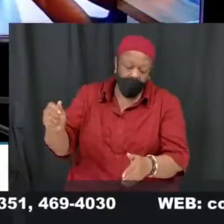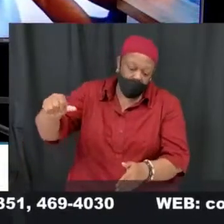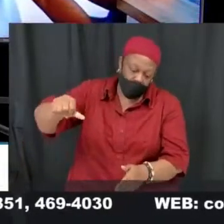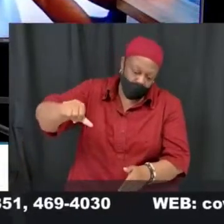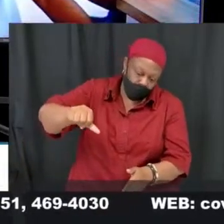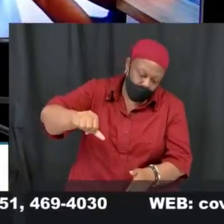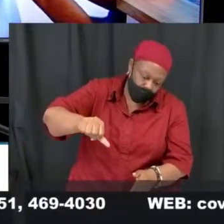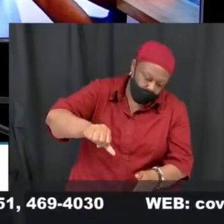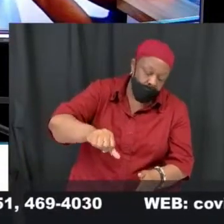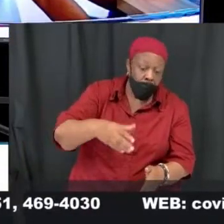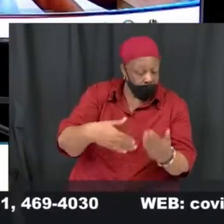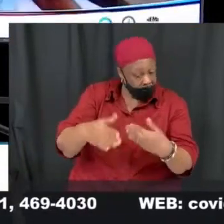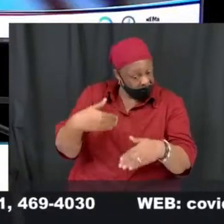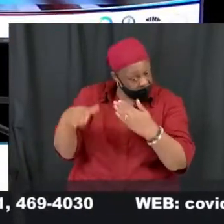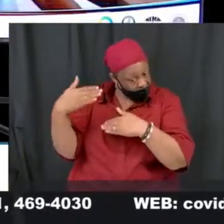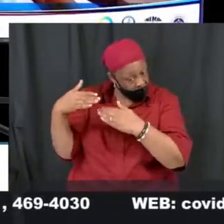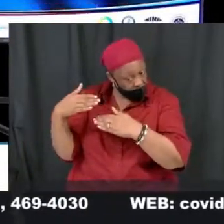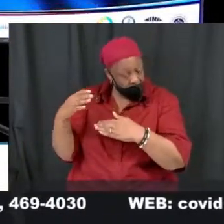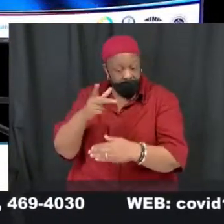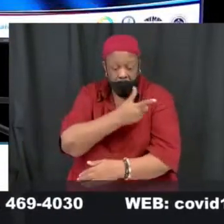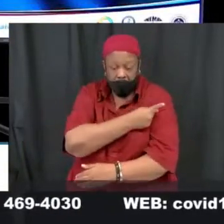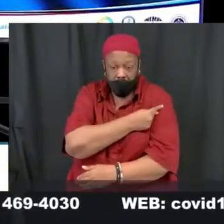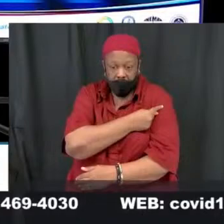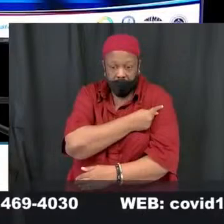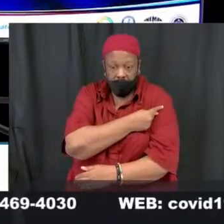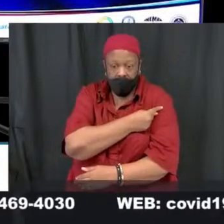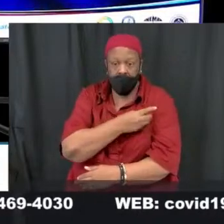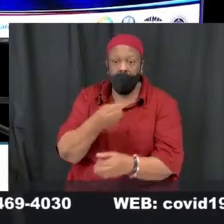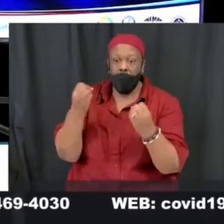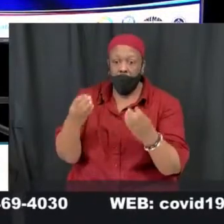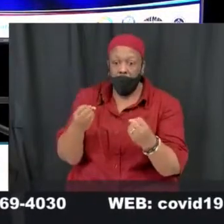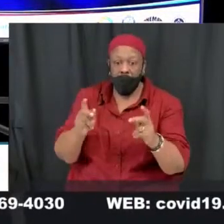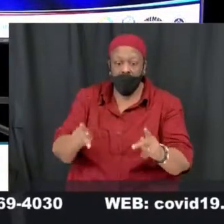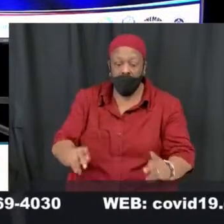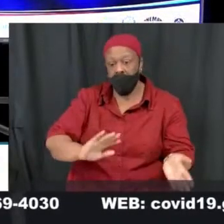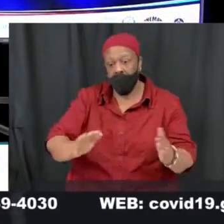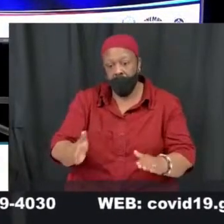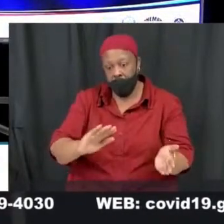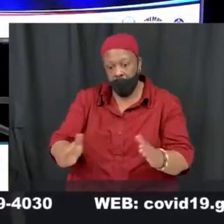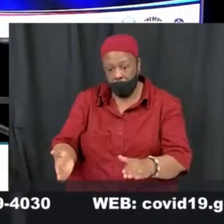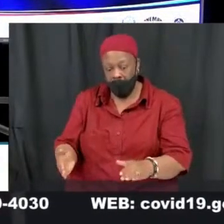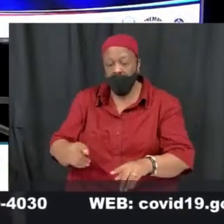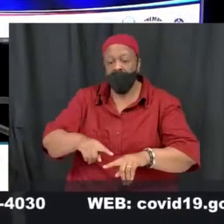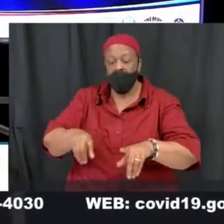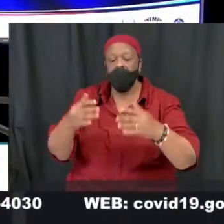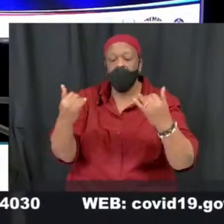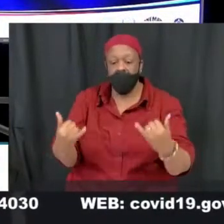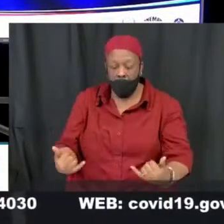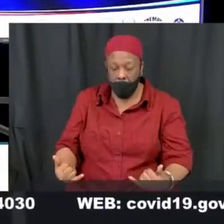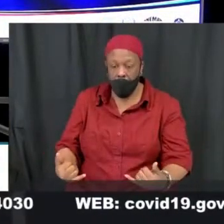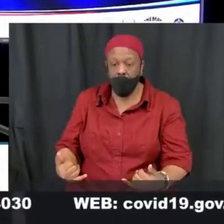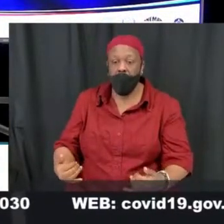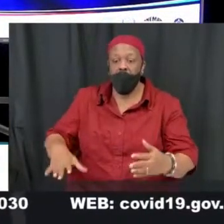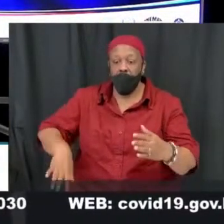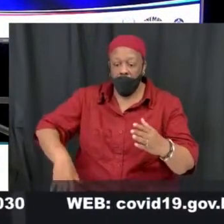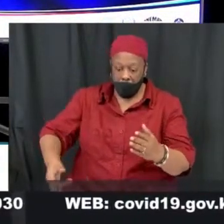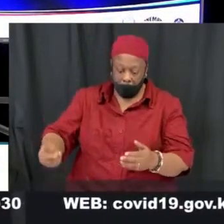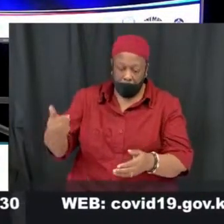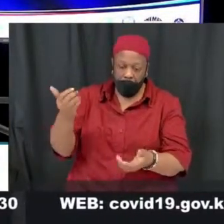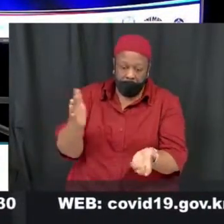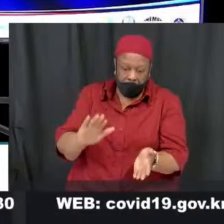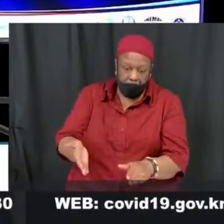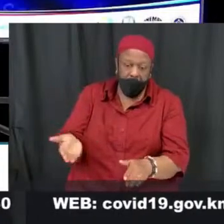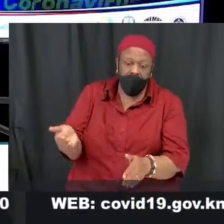vaccination program rolls out and sees success. If we were never united before as a nation, let us